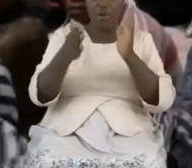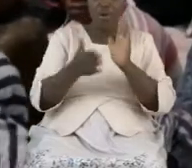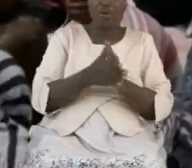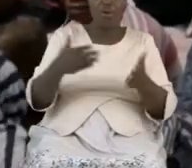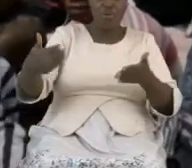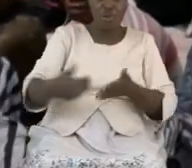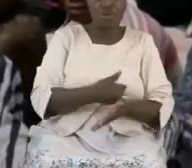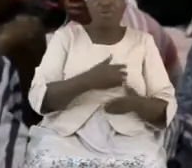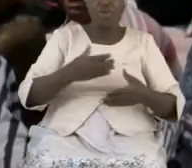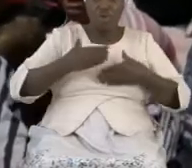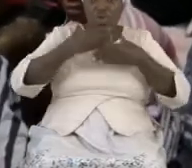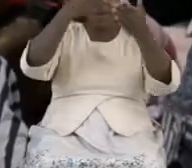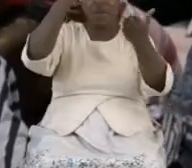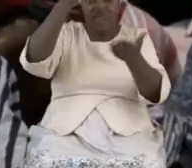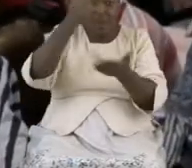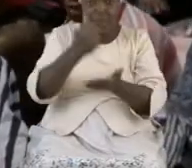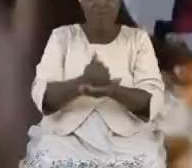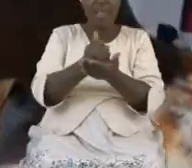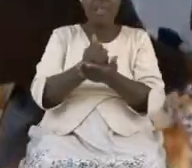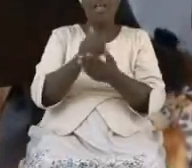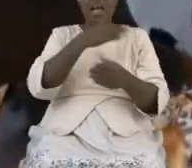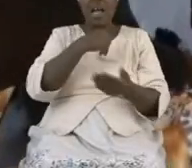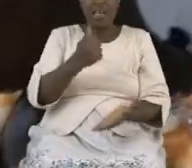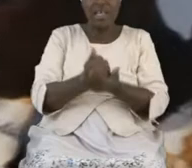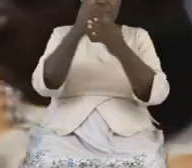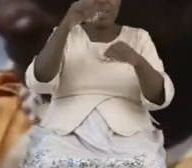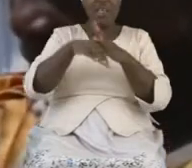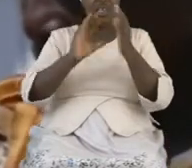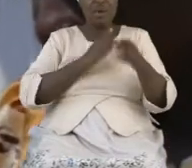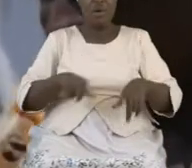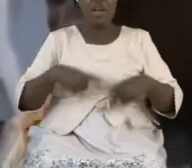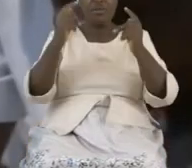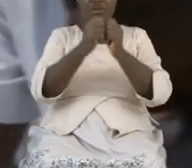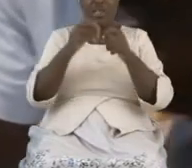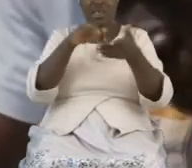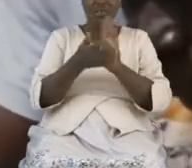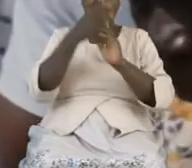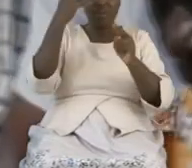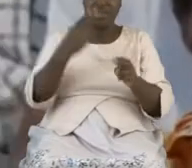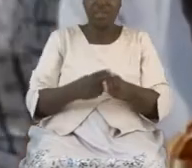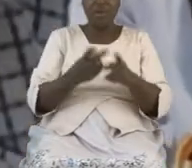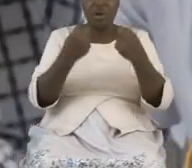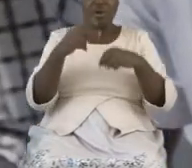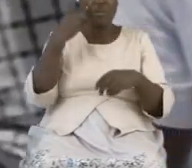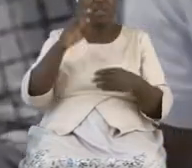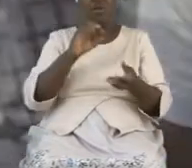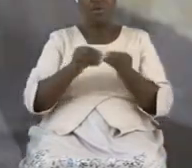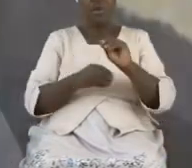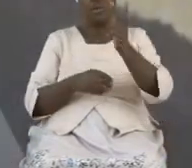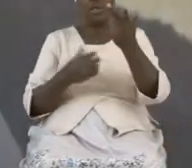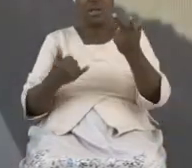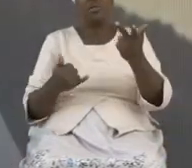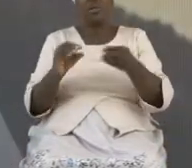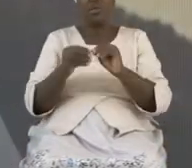every one of our lives, in Jesus' name. Amen. Come and look at number three here. Number three,